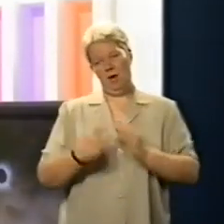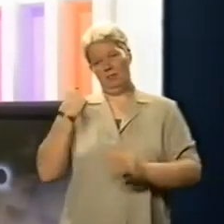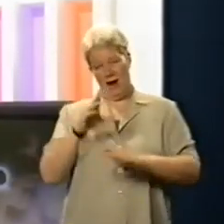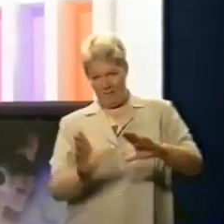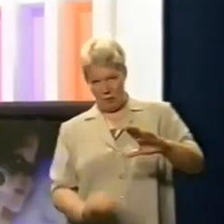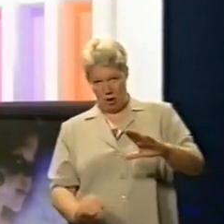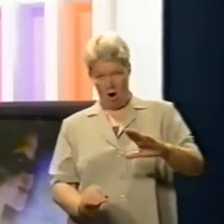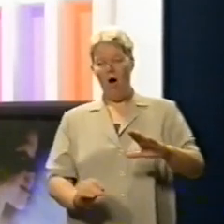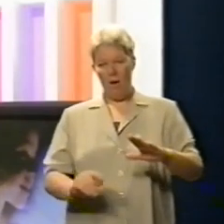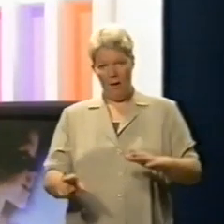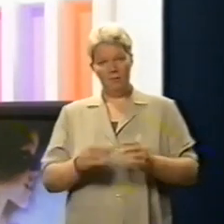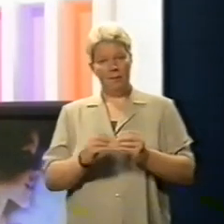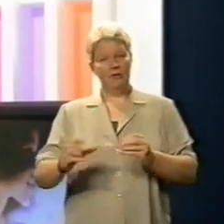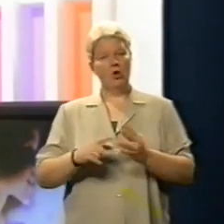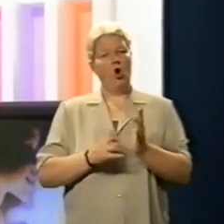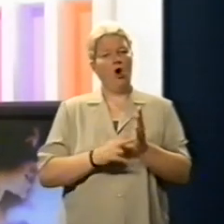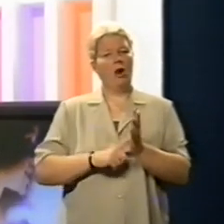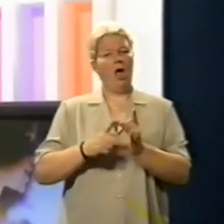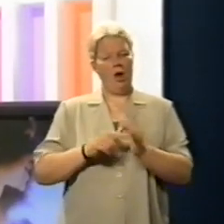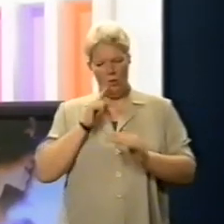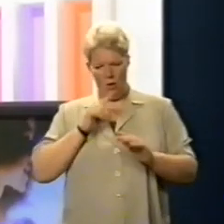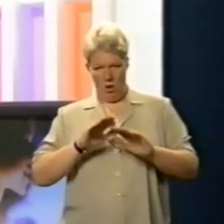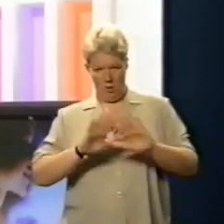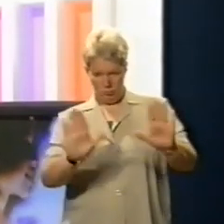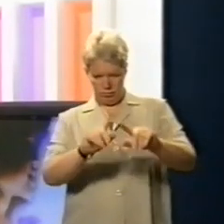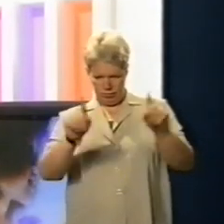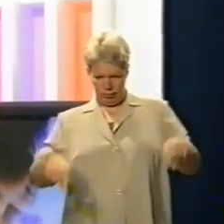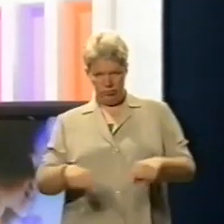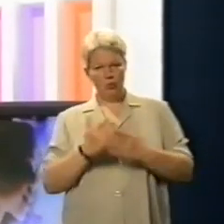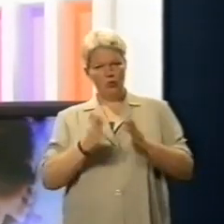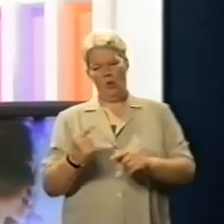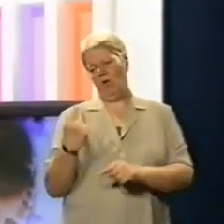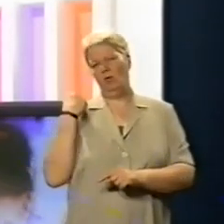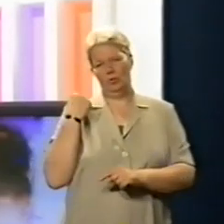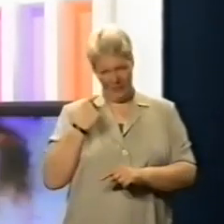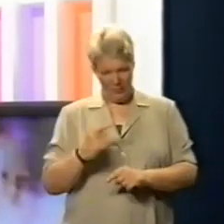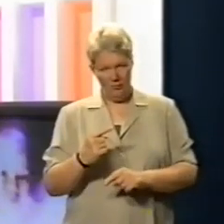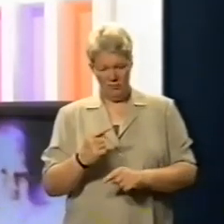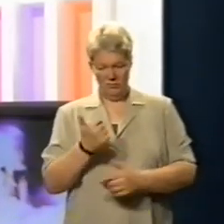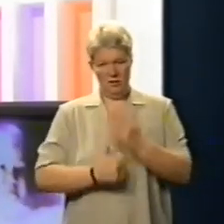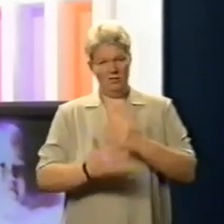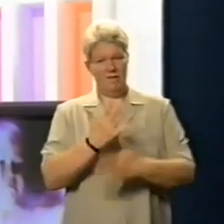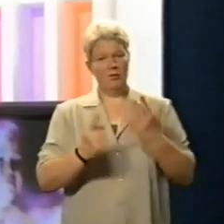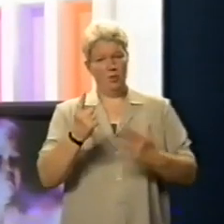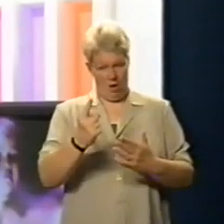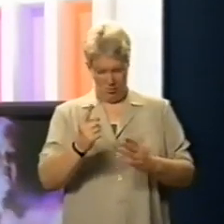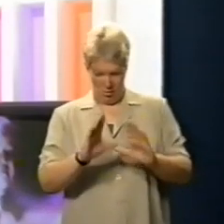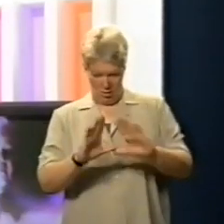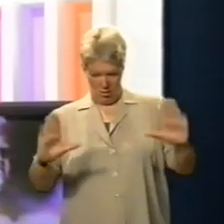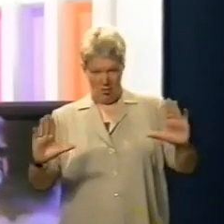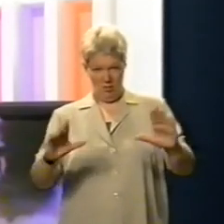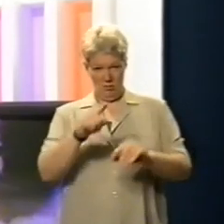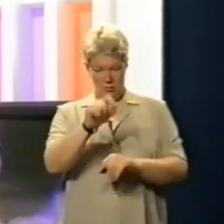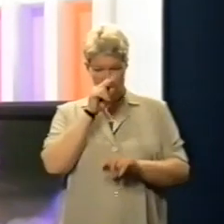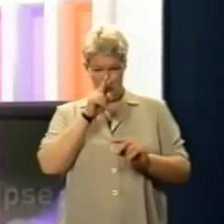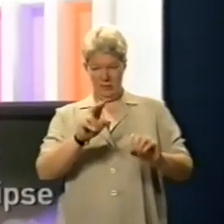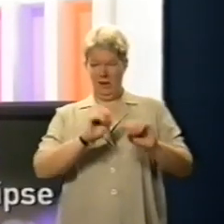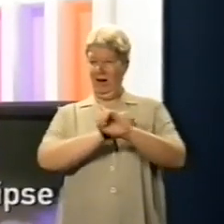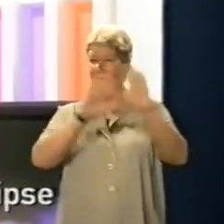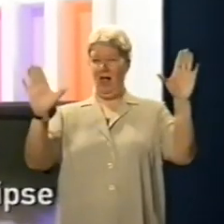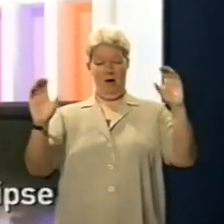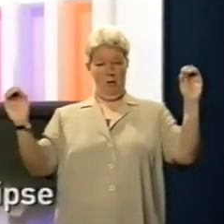be streaming a special one-hour programme from Zambia starting at 1.30 in the afternoon. You can watch the whole event, with almost guaranteed clear skies,